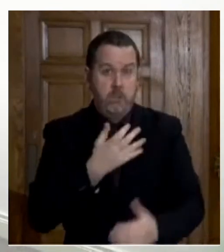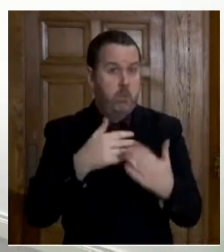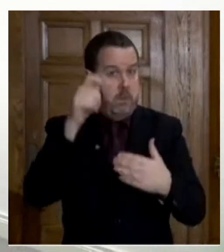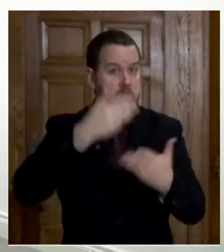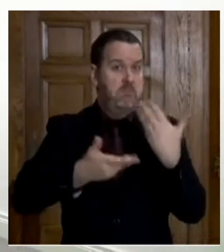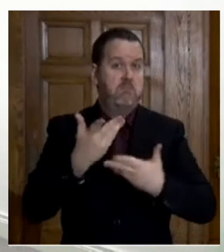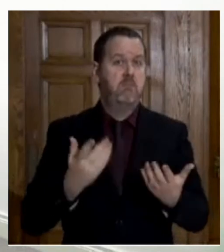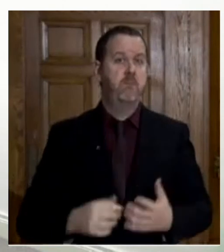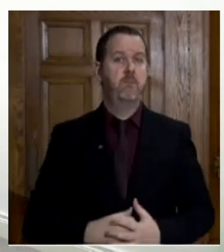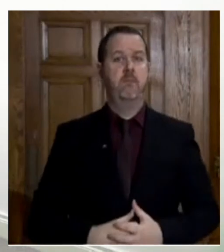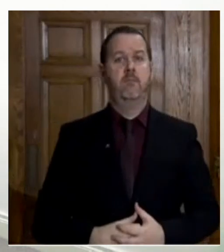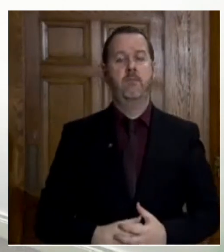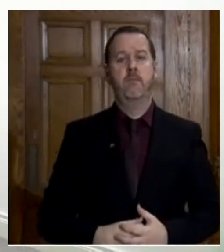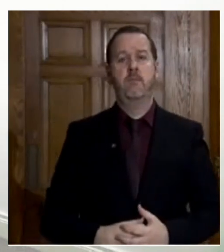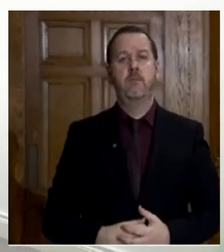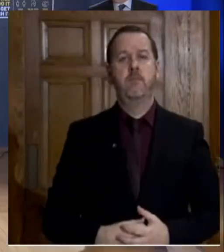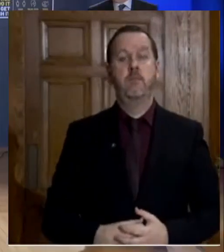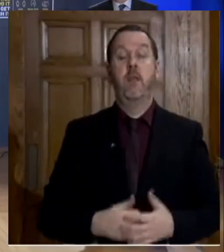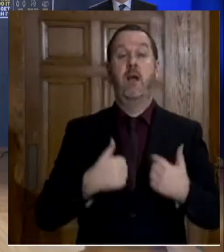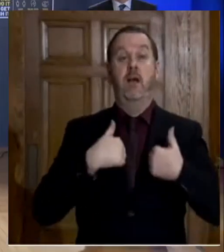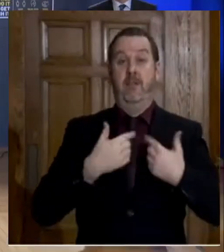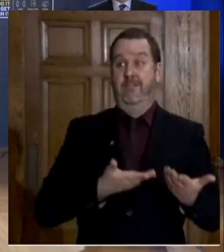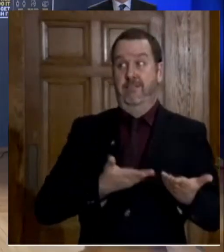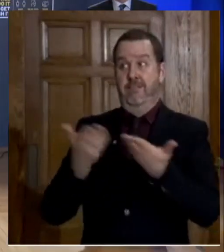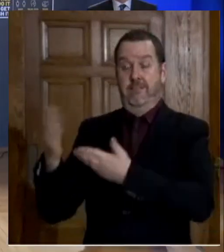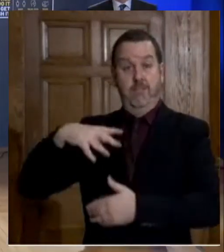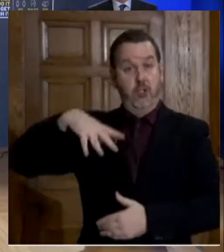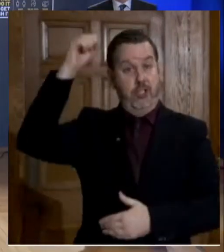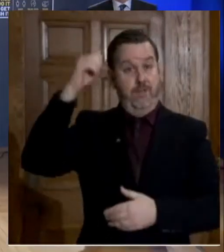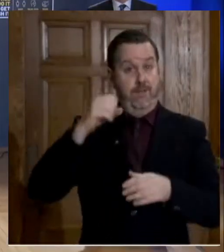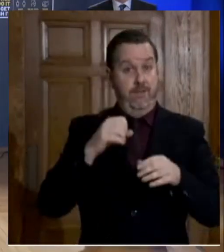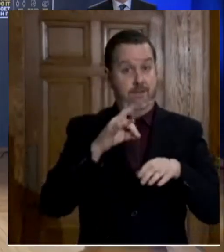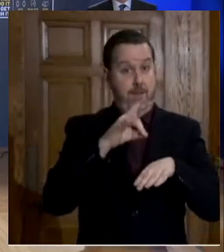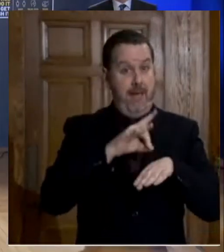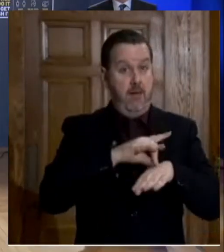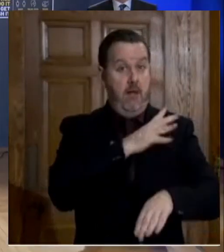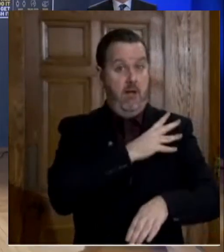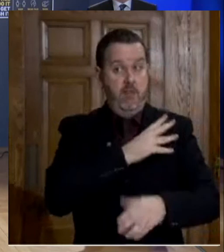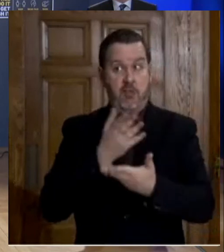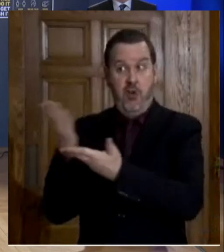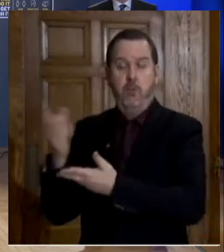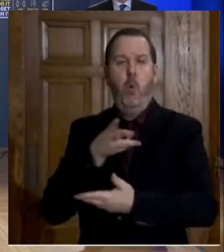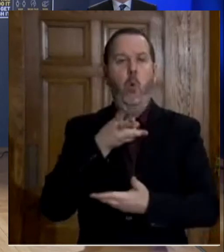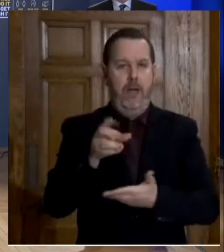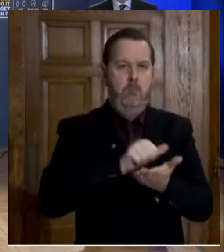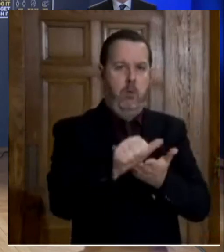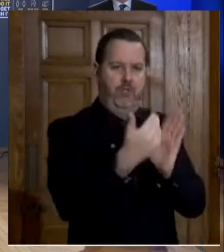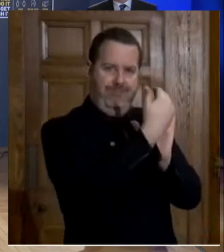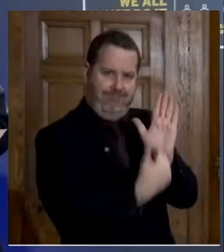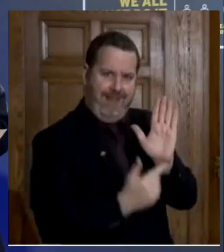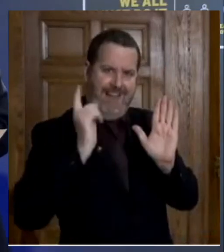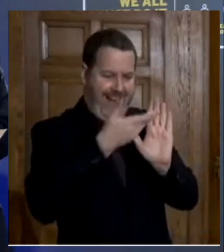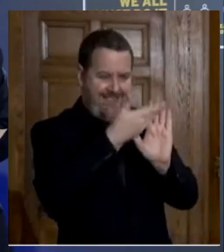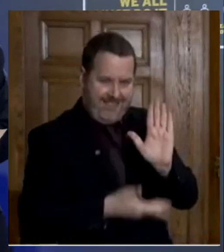Well, I'll turn to the Chief Medical Officer on the specifics of that, but that guidance will come out via their GPs. It's already there